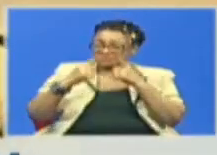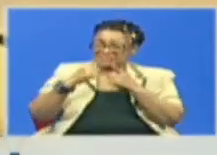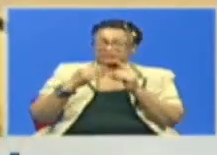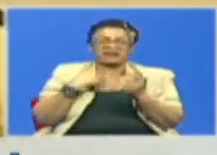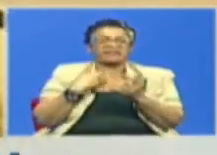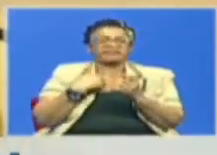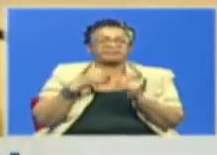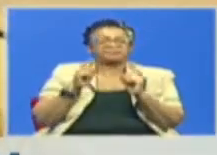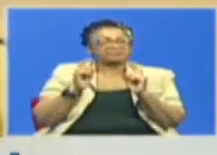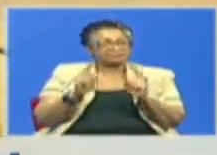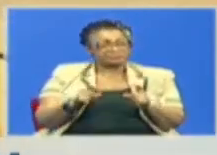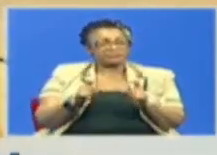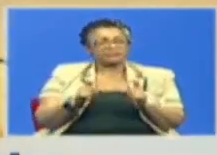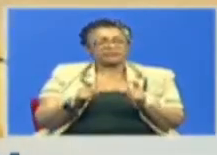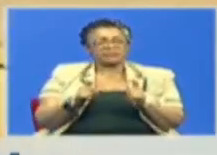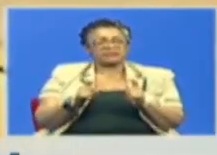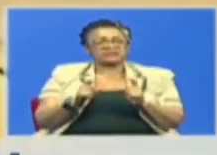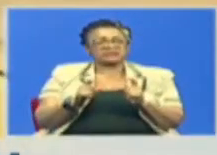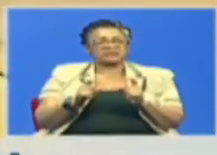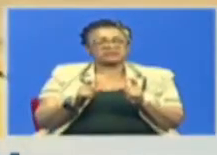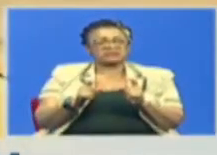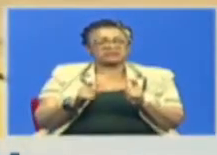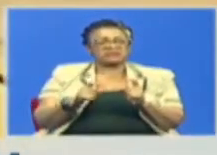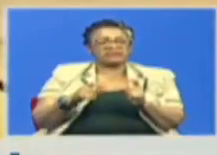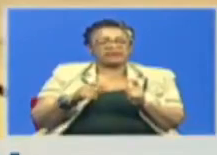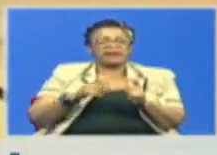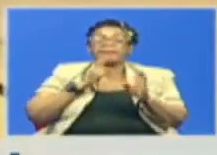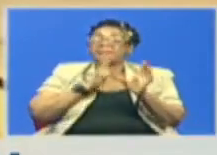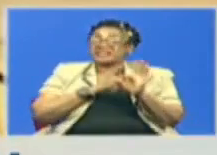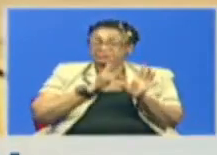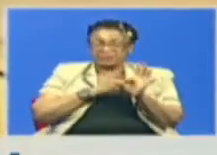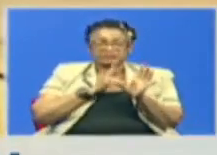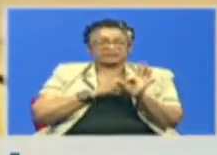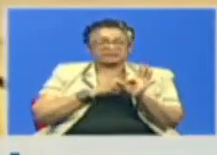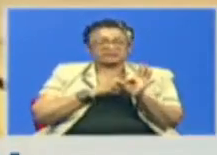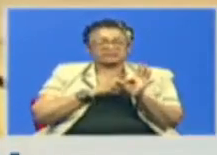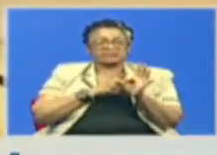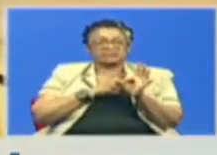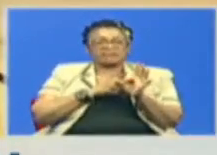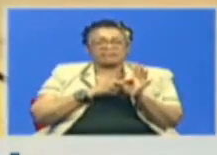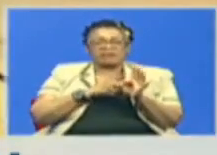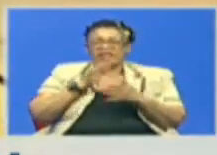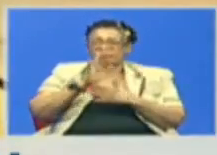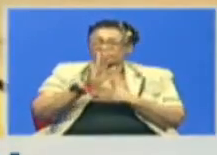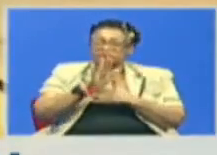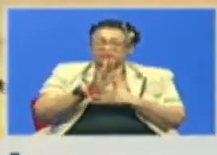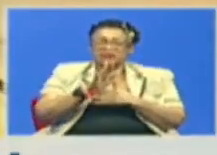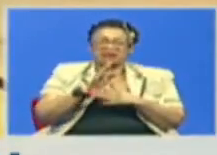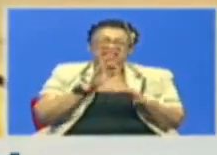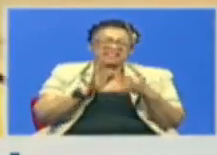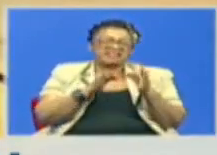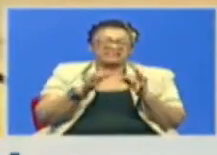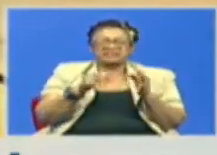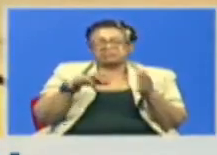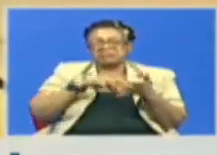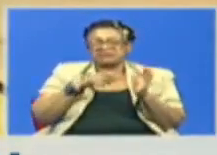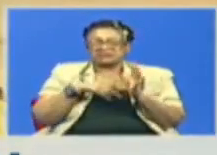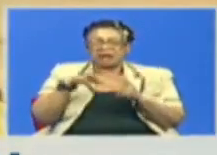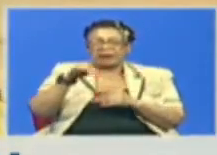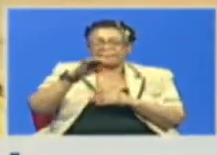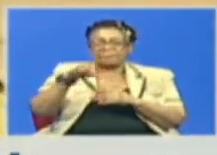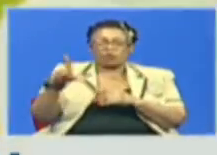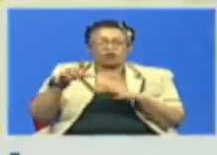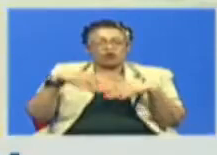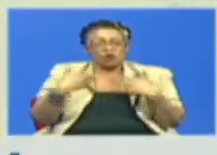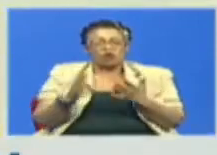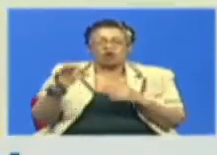pia ukuwe na participate diving exercise, hata kama ni kwa pool au kwa mto au kwa